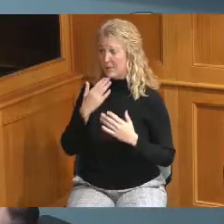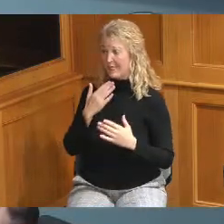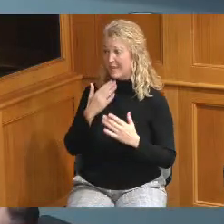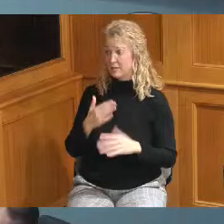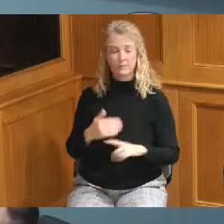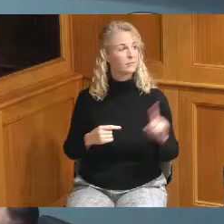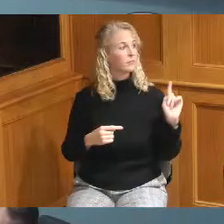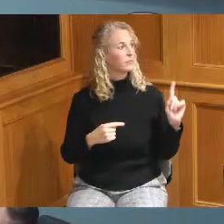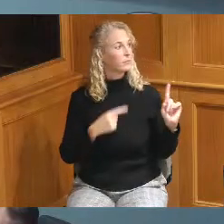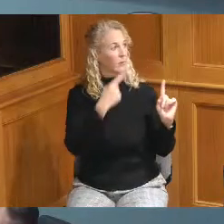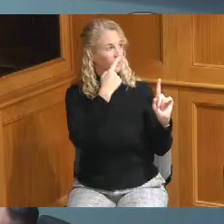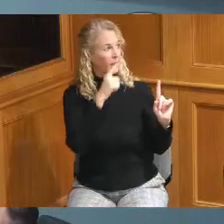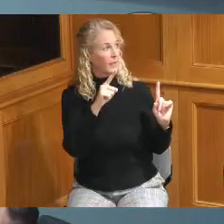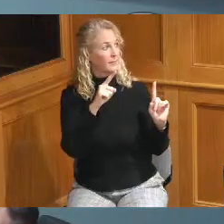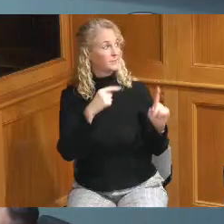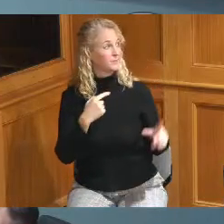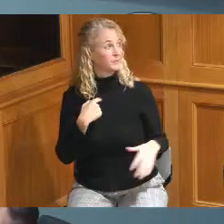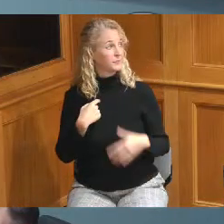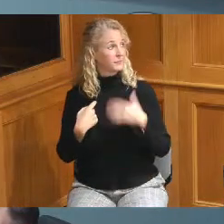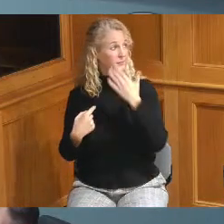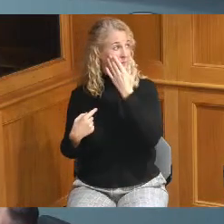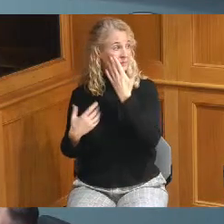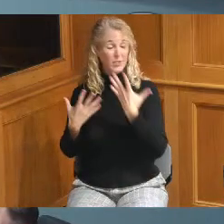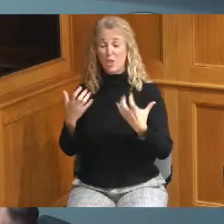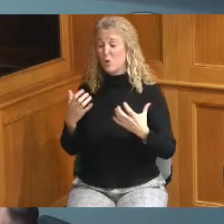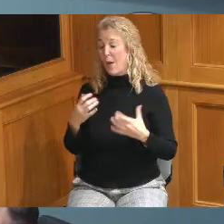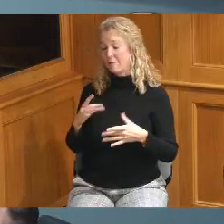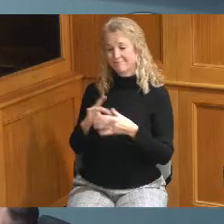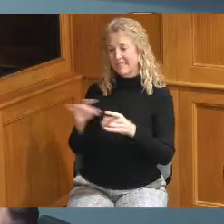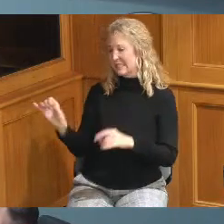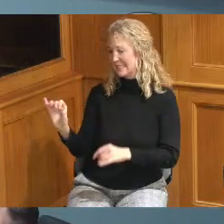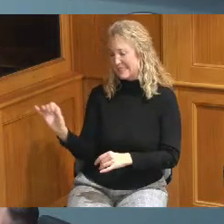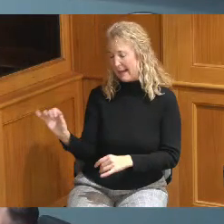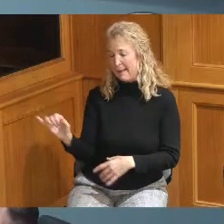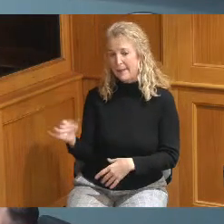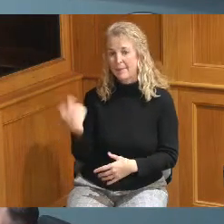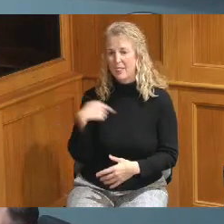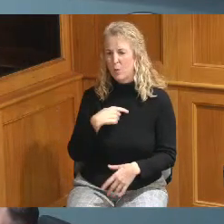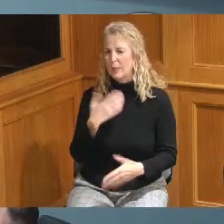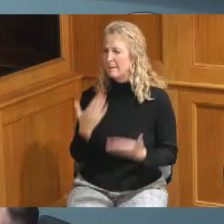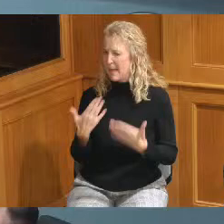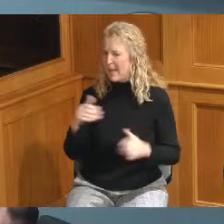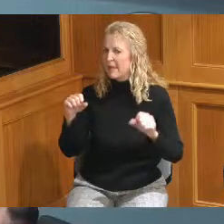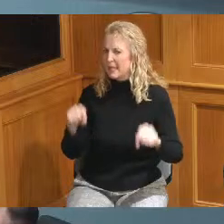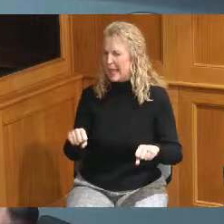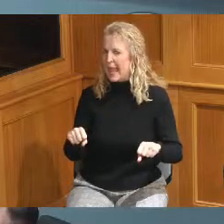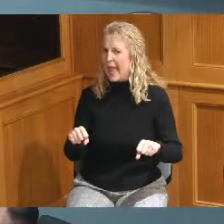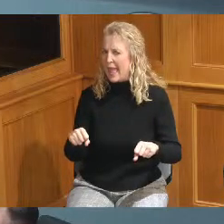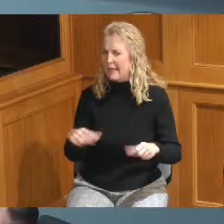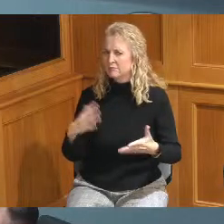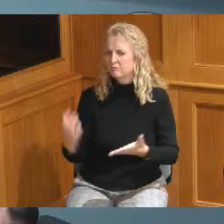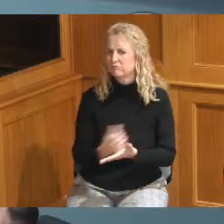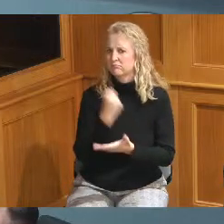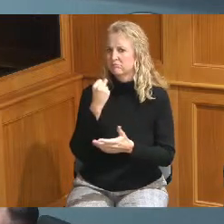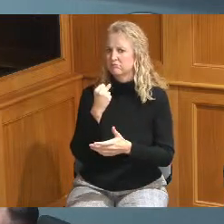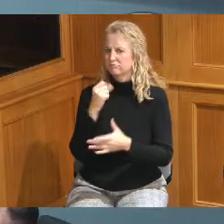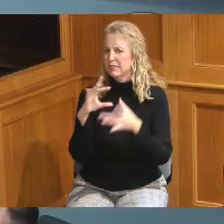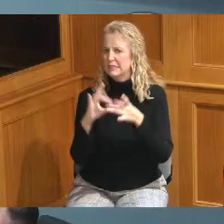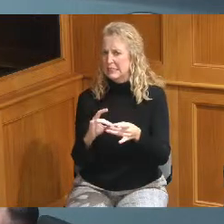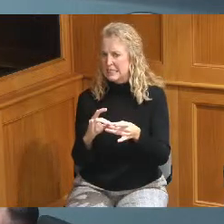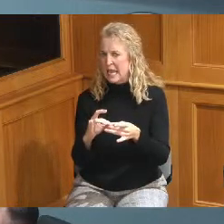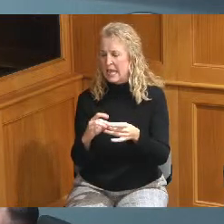I'm sorry, Commissioner Dumas. No, I was just going to reiterate what you were saying about how we can use her maybe somewhere else in